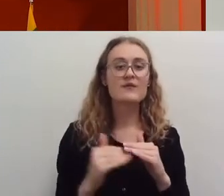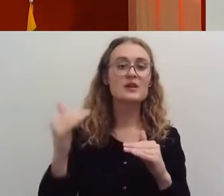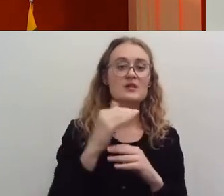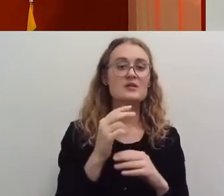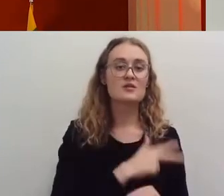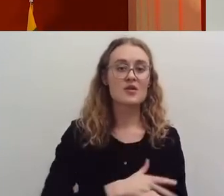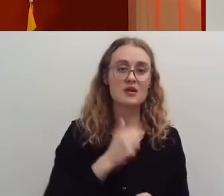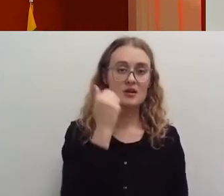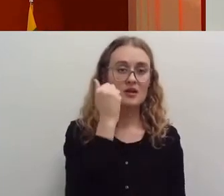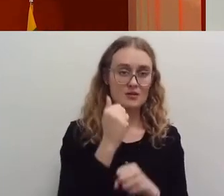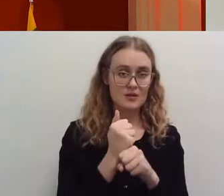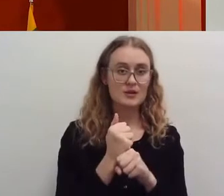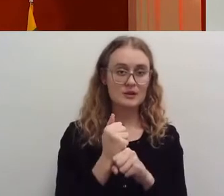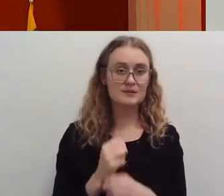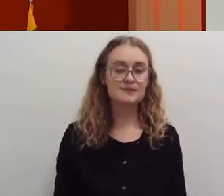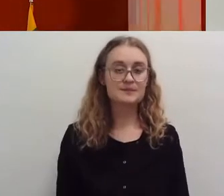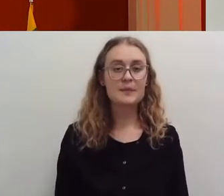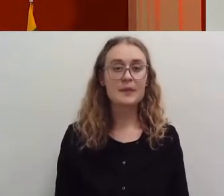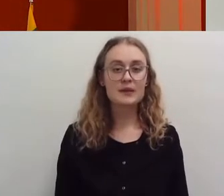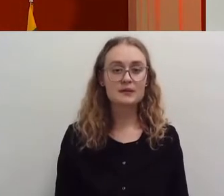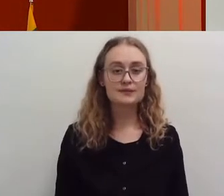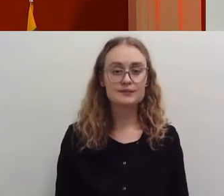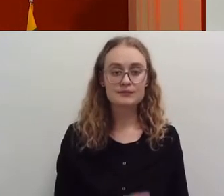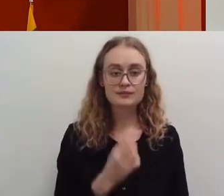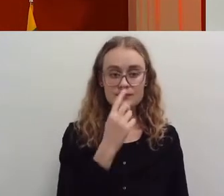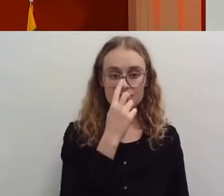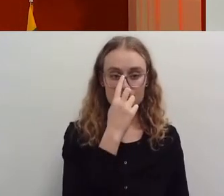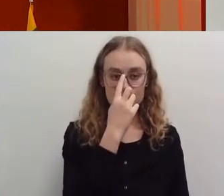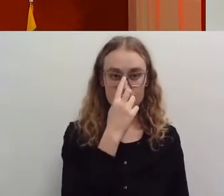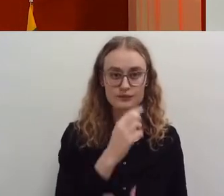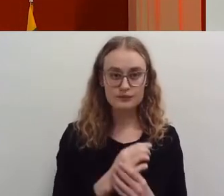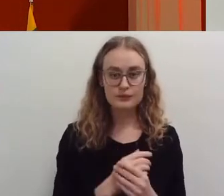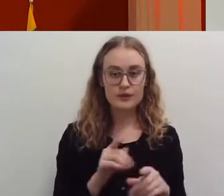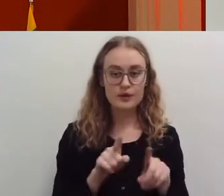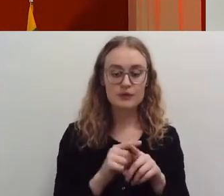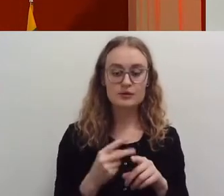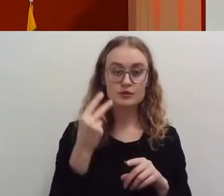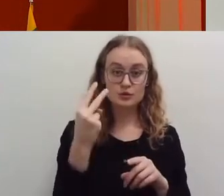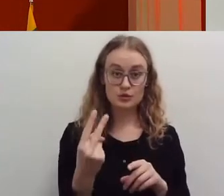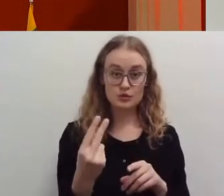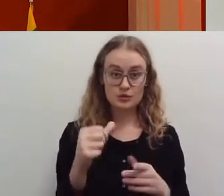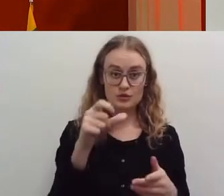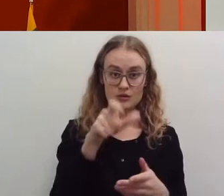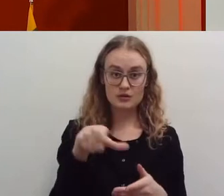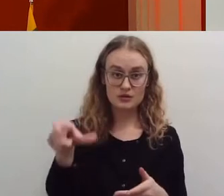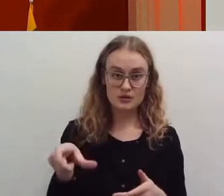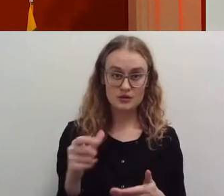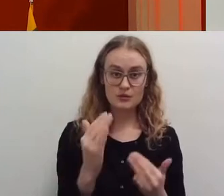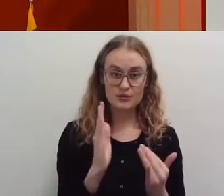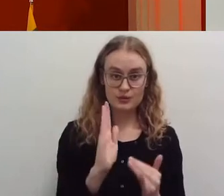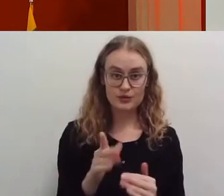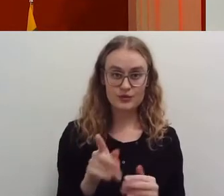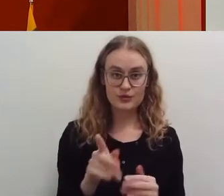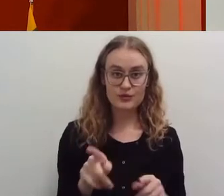we also have two participants with us online. So I would like you all to welcome